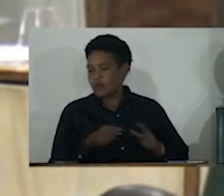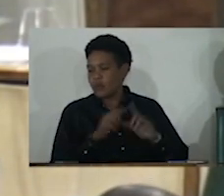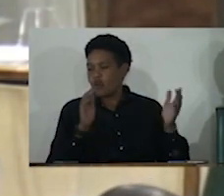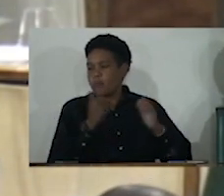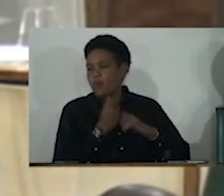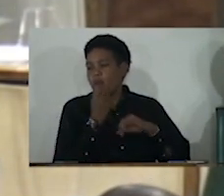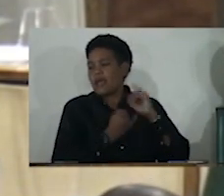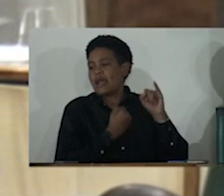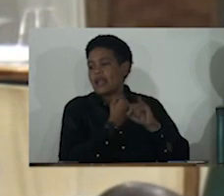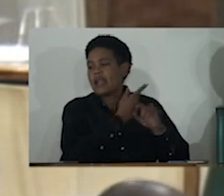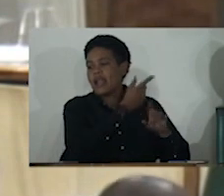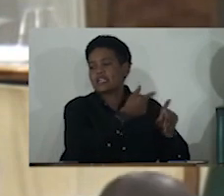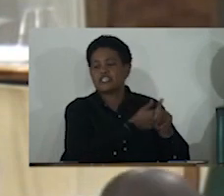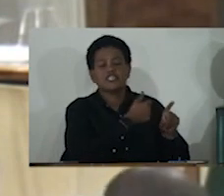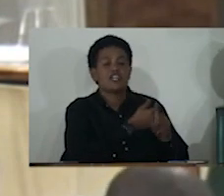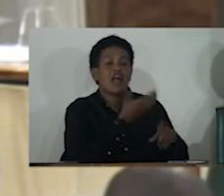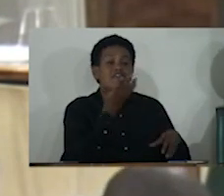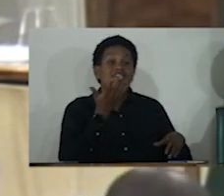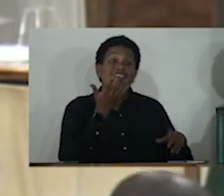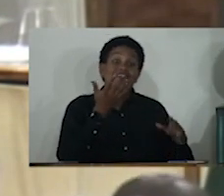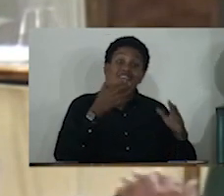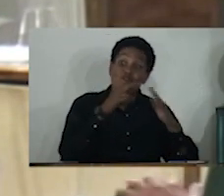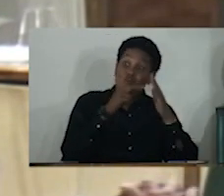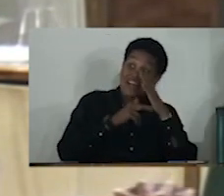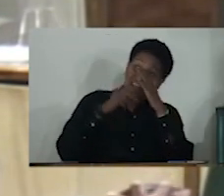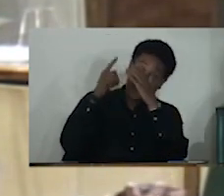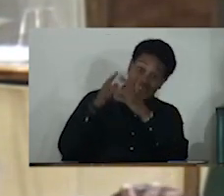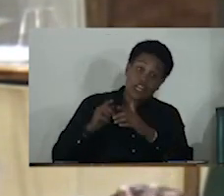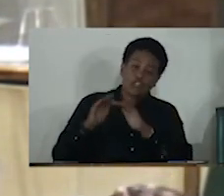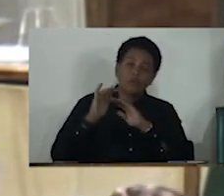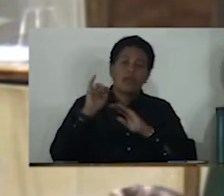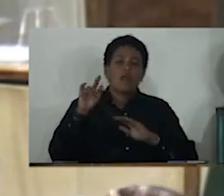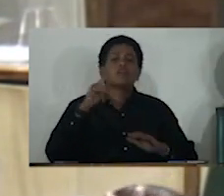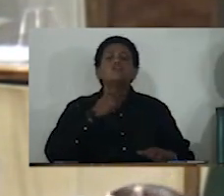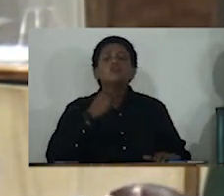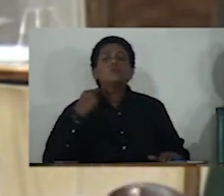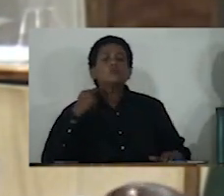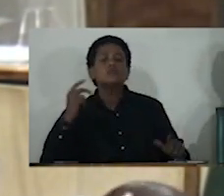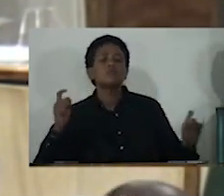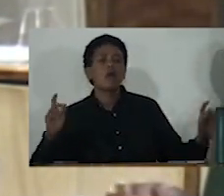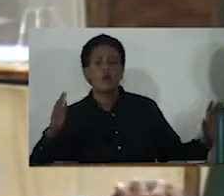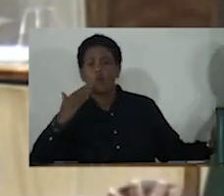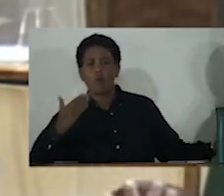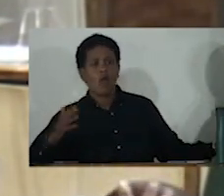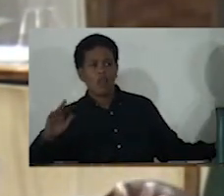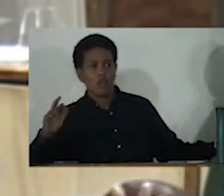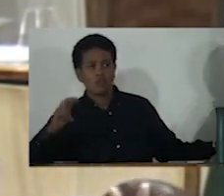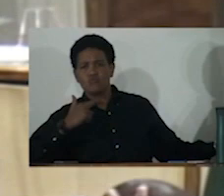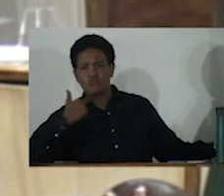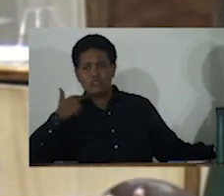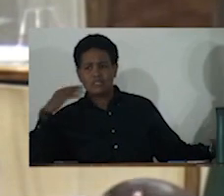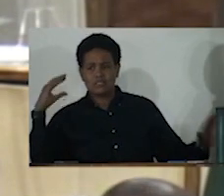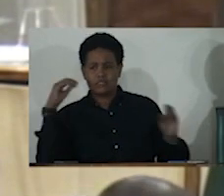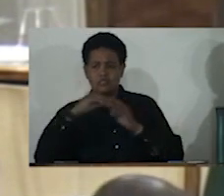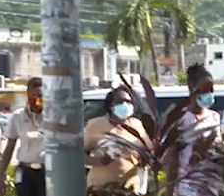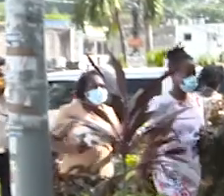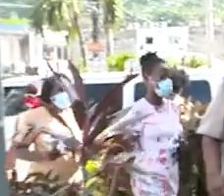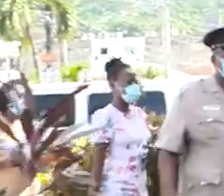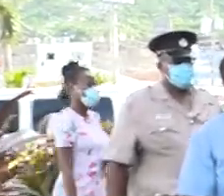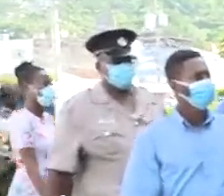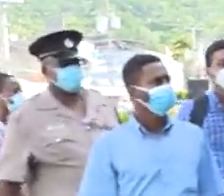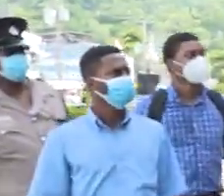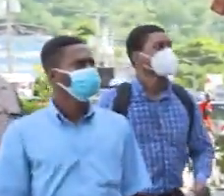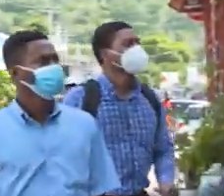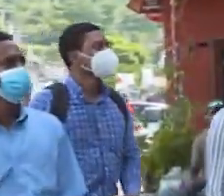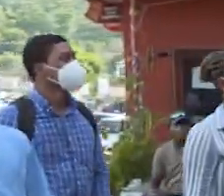of the countries that have been able to manage well the risks that are associated with the pandemic.